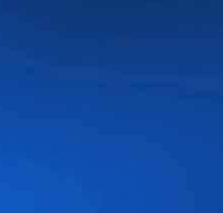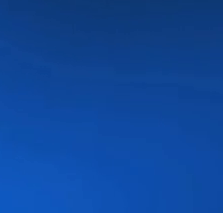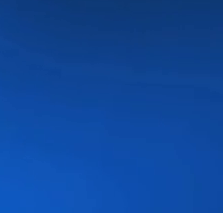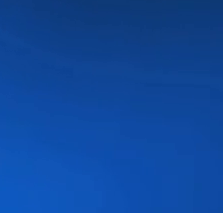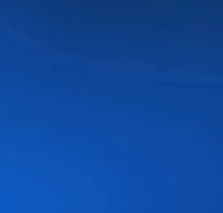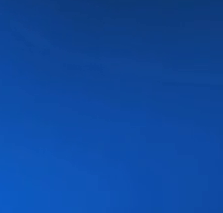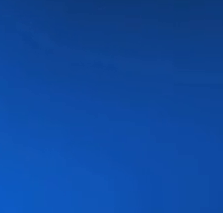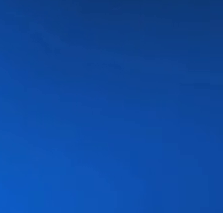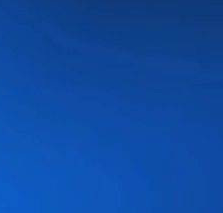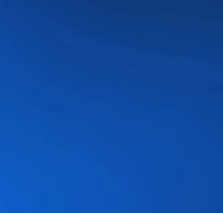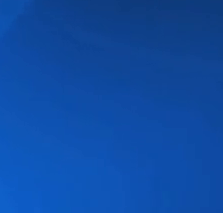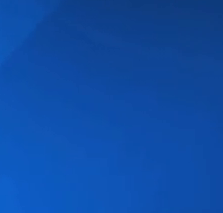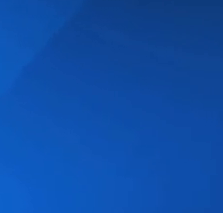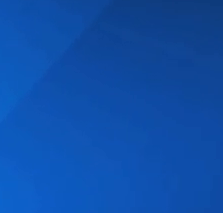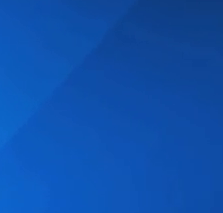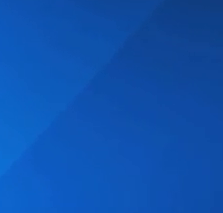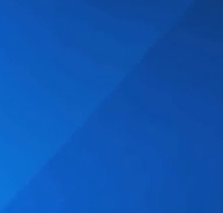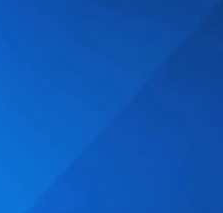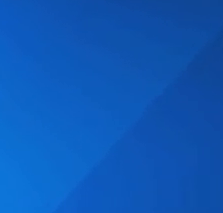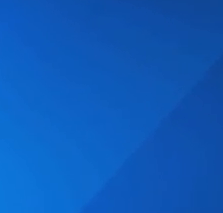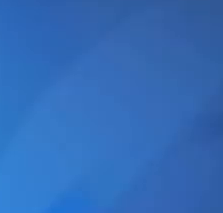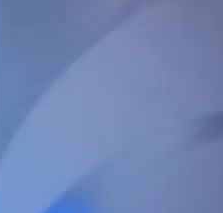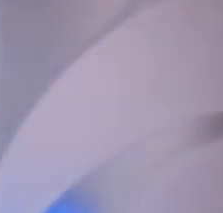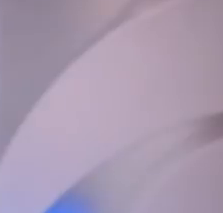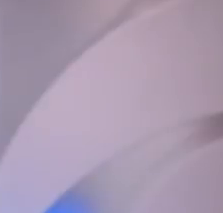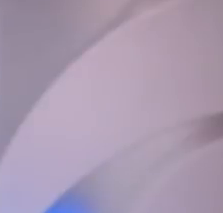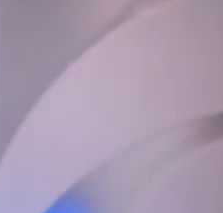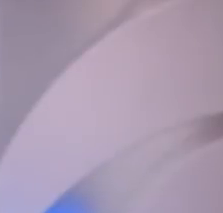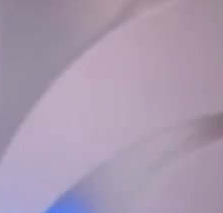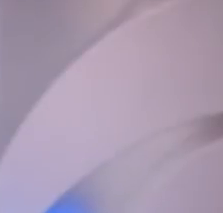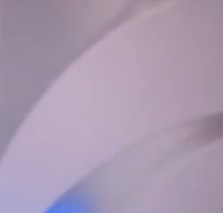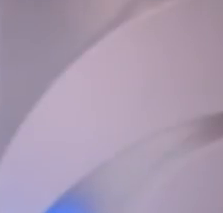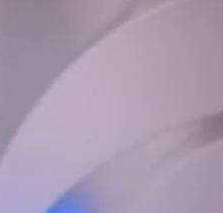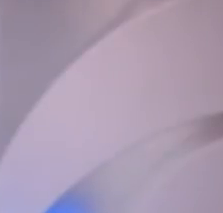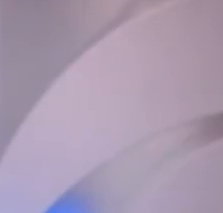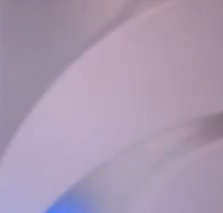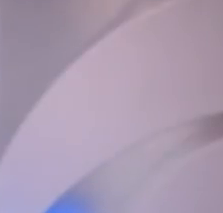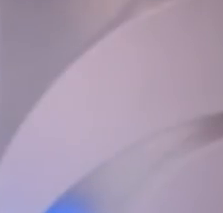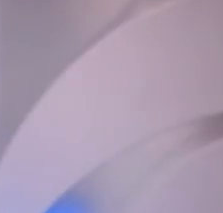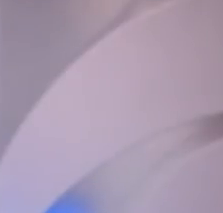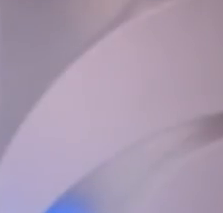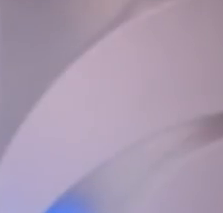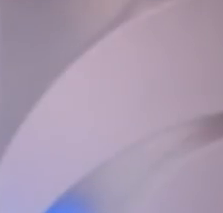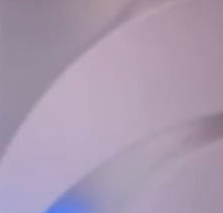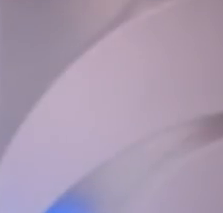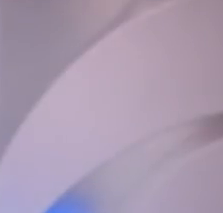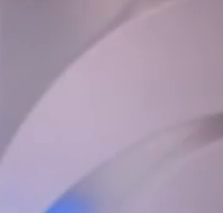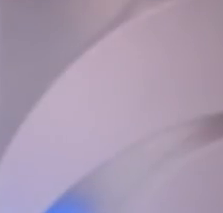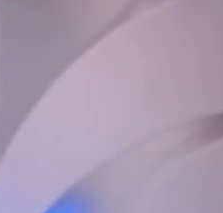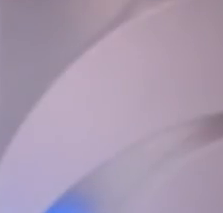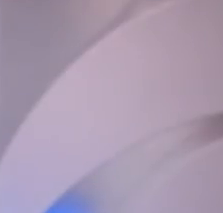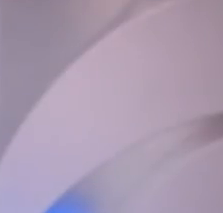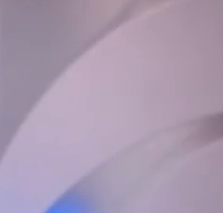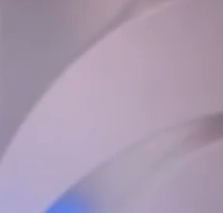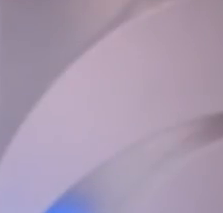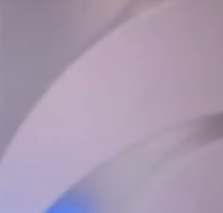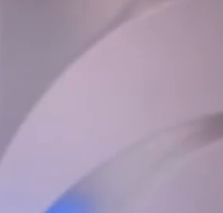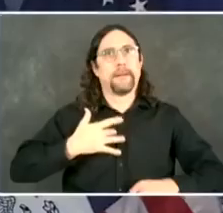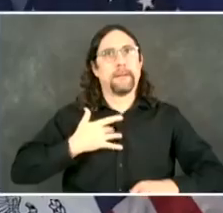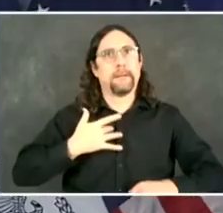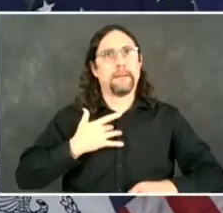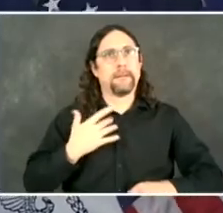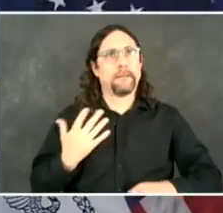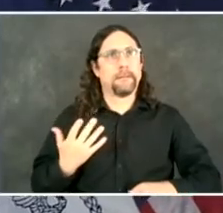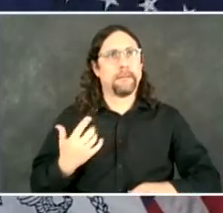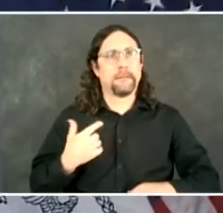From CBS 2 News, this is a special report. Mayor de Blasio is giving an update on the coronavirus outbreak in New York City. Let's listen in.